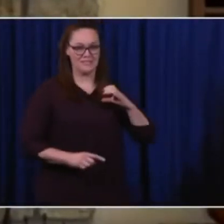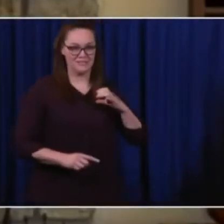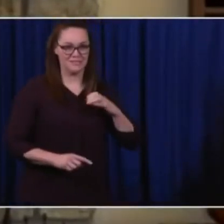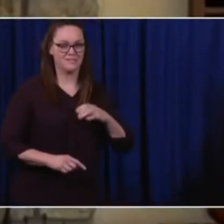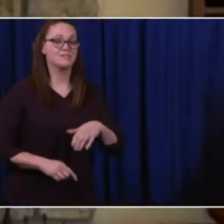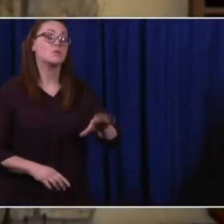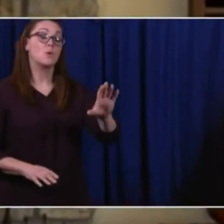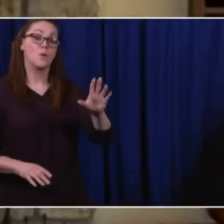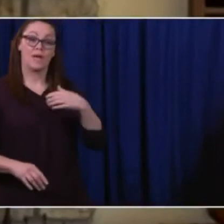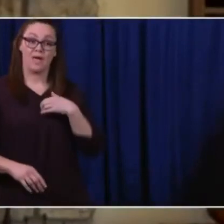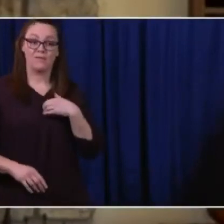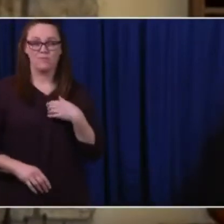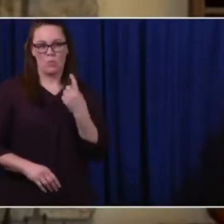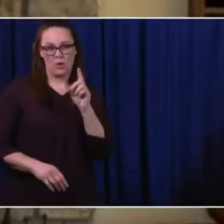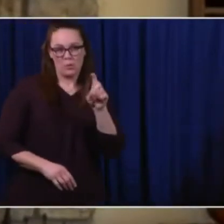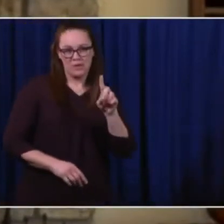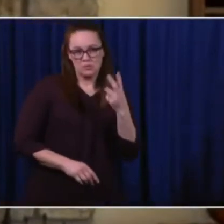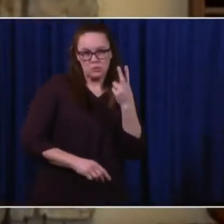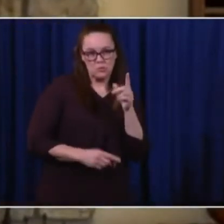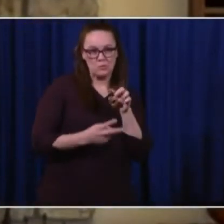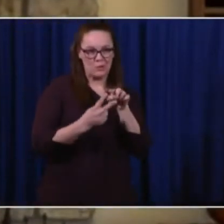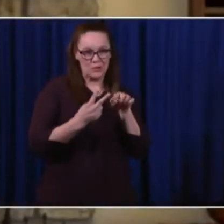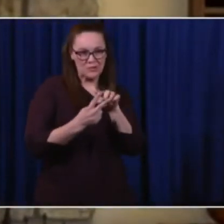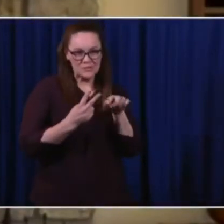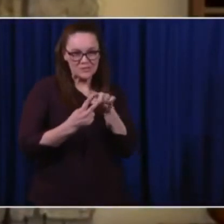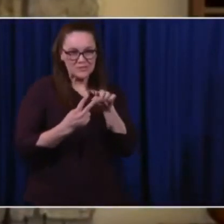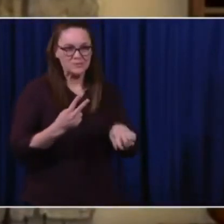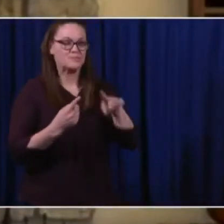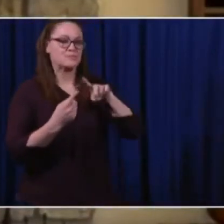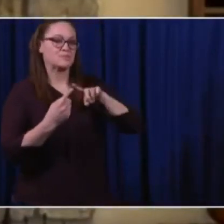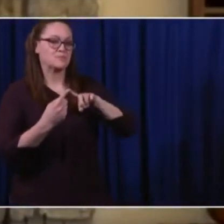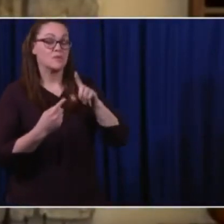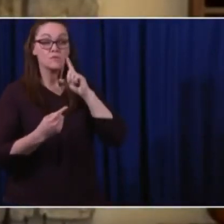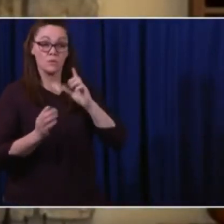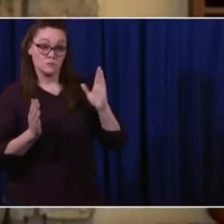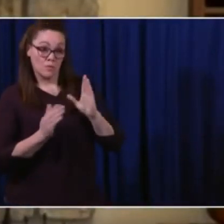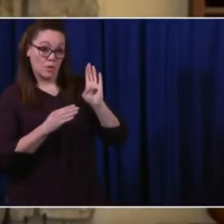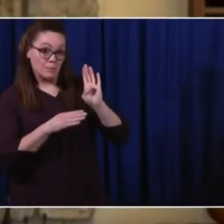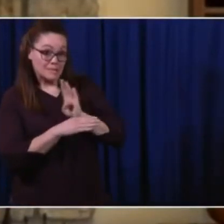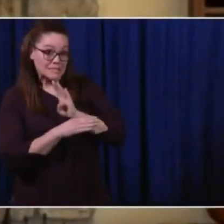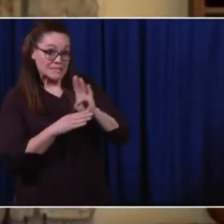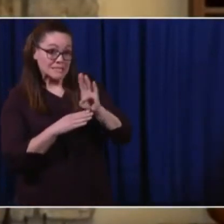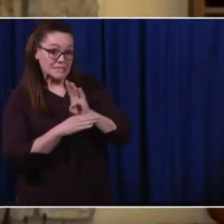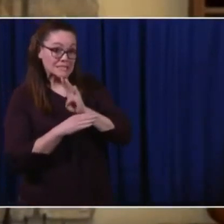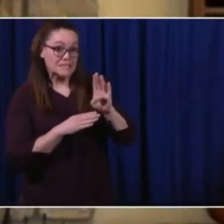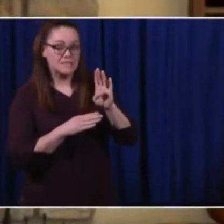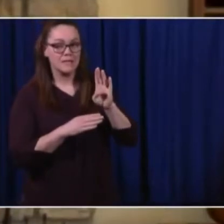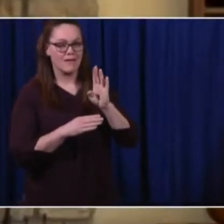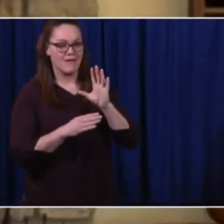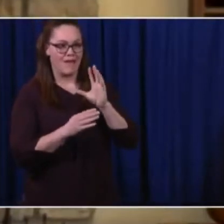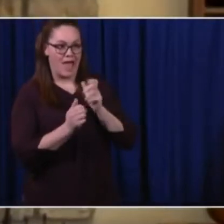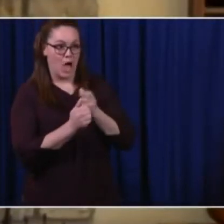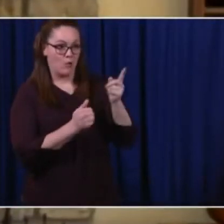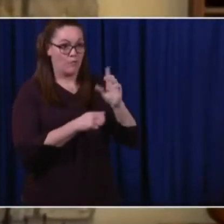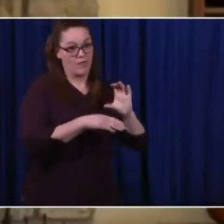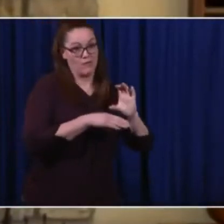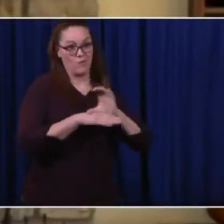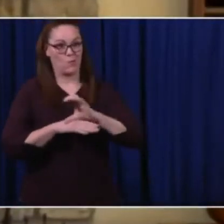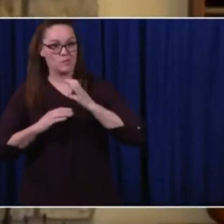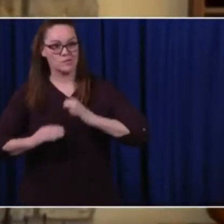two-part question. What guarantees can you provide to assure the small business community that compliance enforcement will be applied evenly and